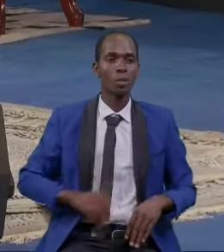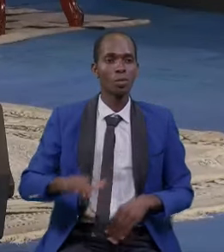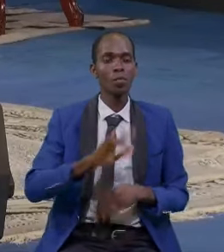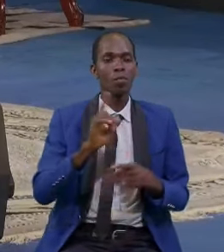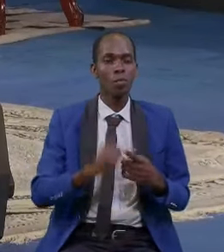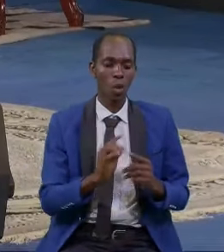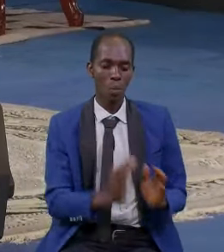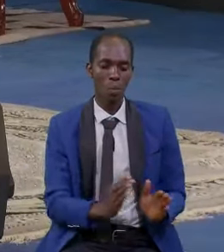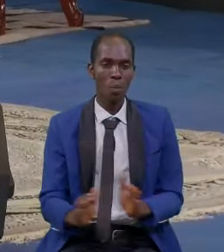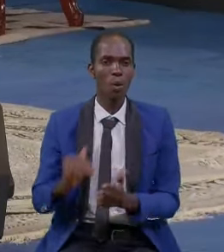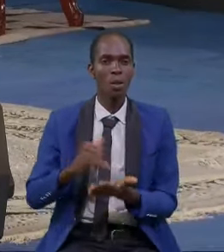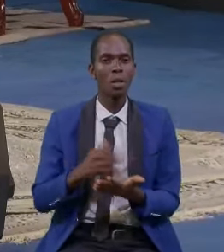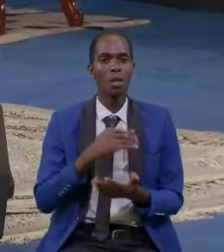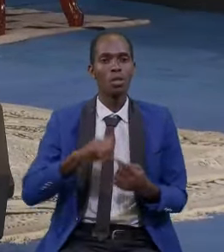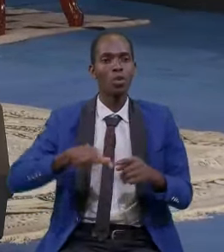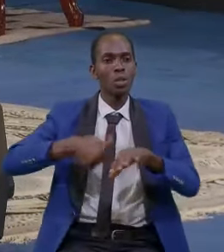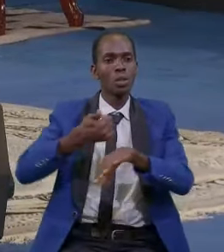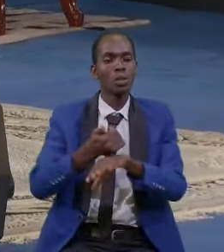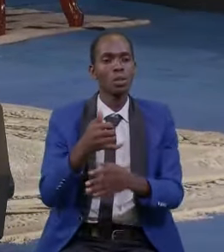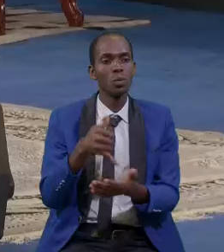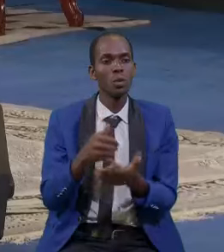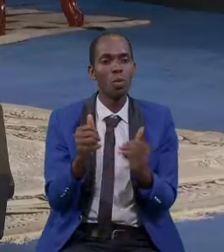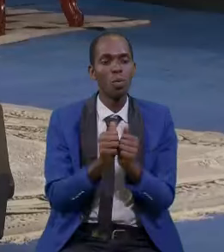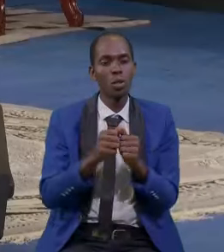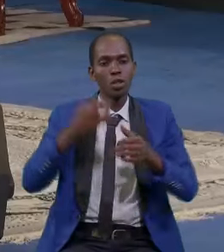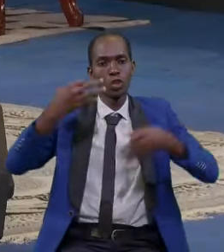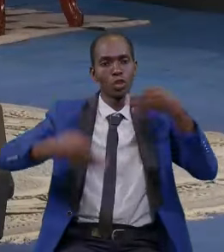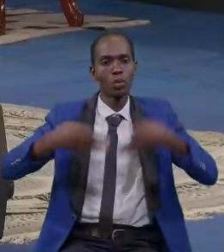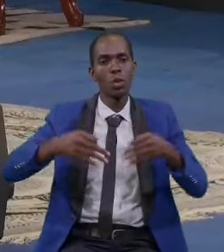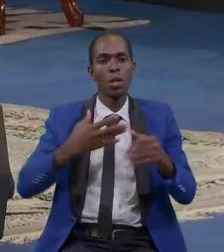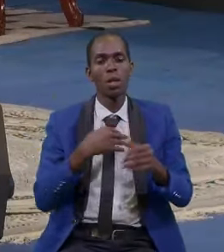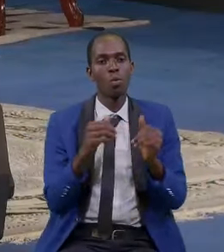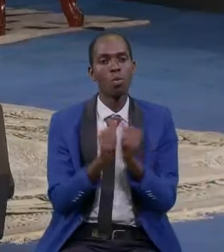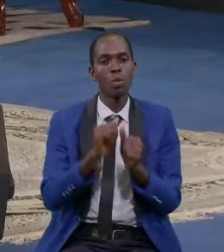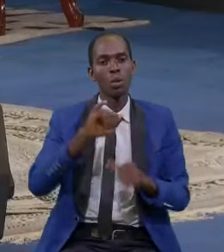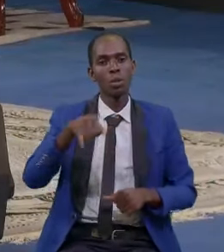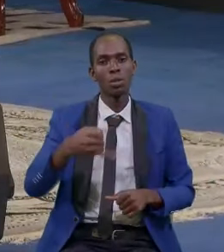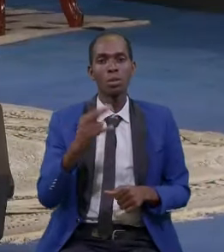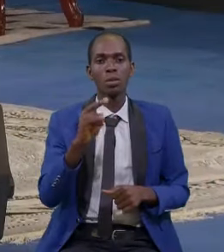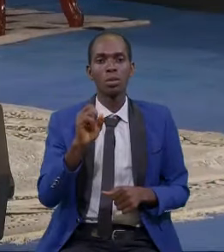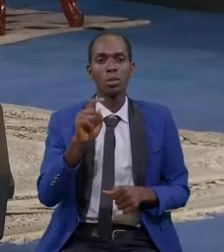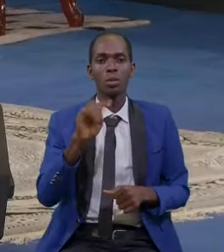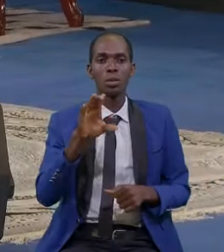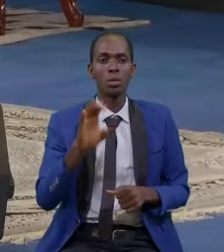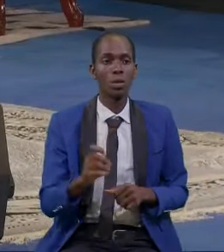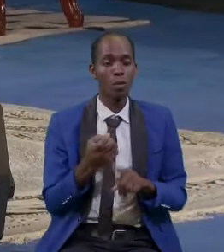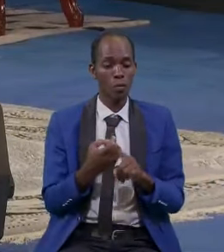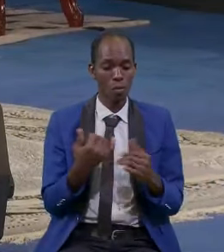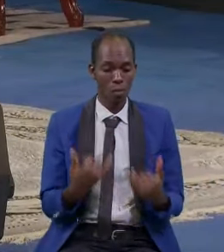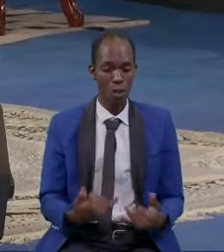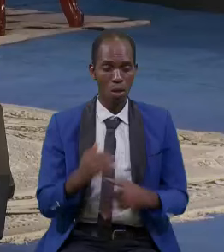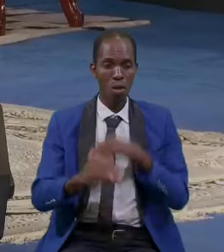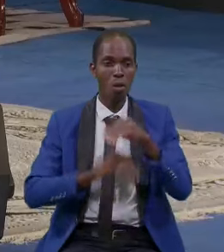it with judgment and with justice from henceforth,